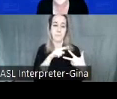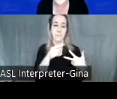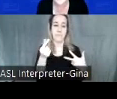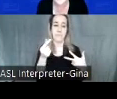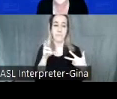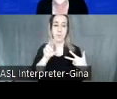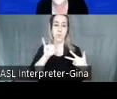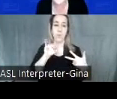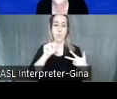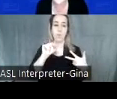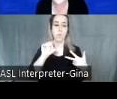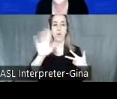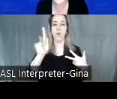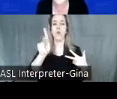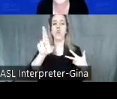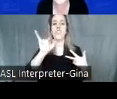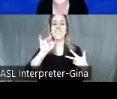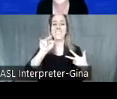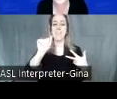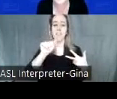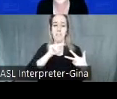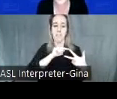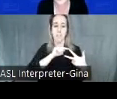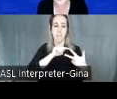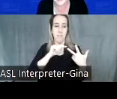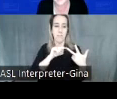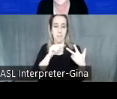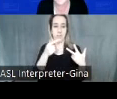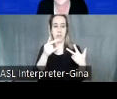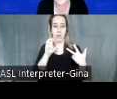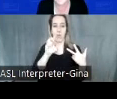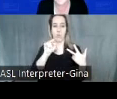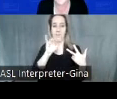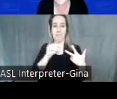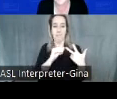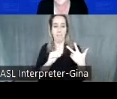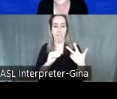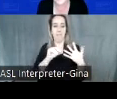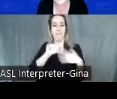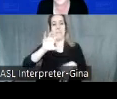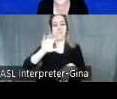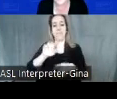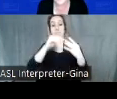It's Christina Ray, followed by Gwyneth Leach, followed by Charles Nye.